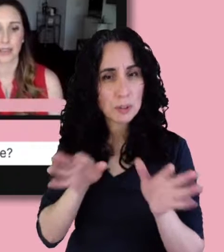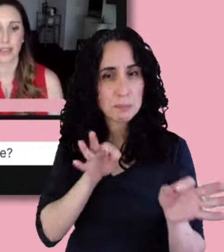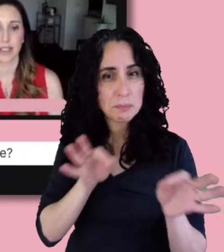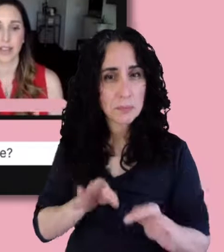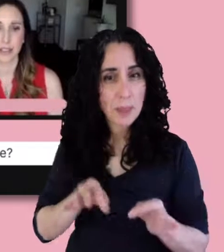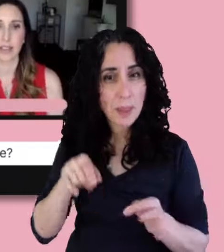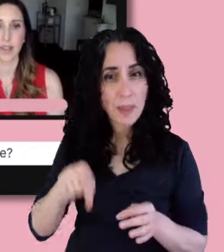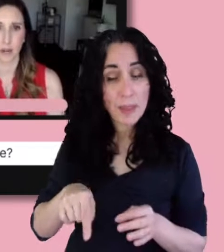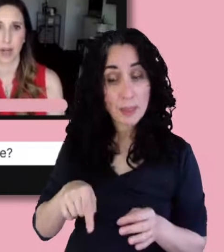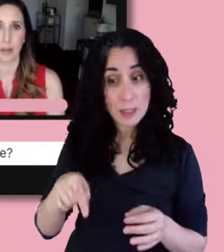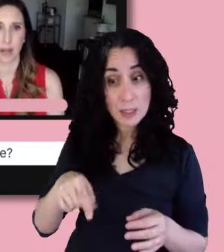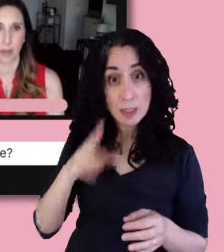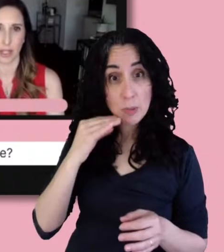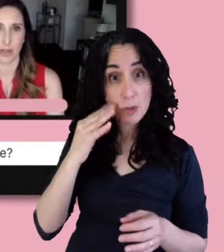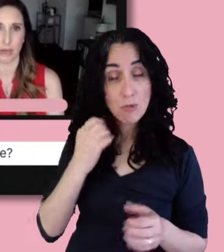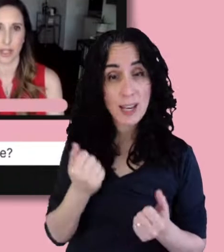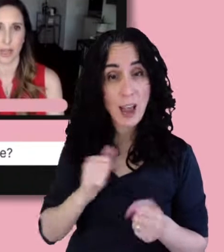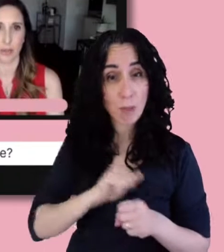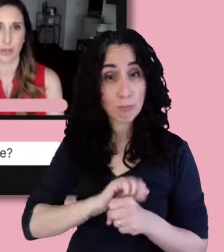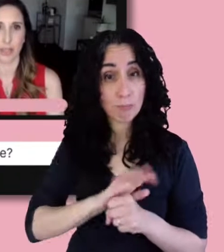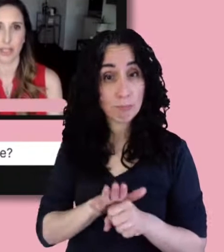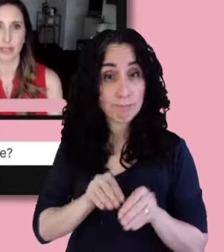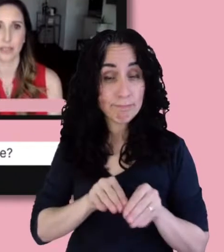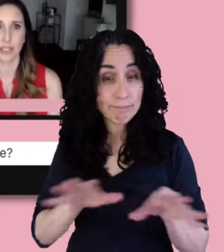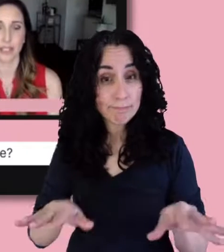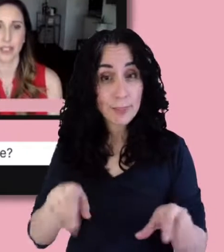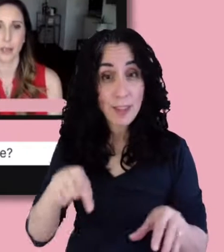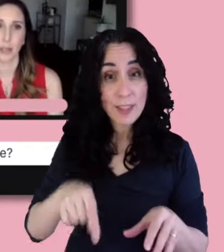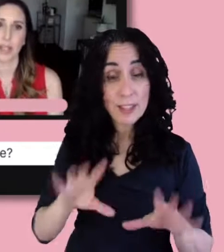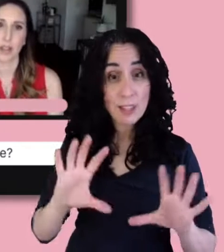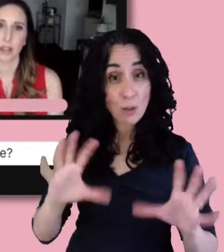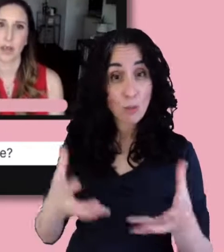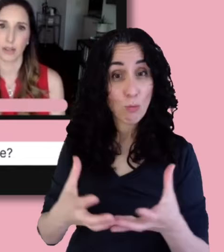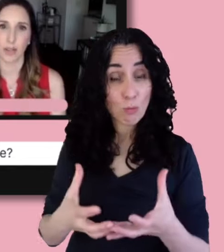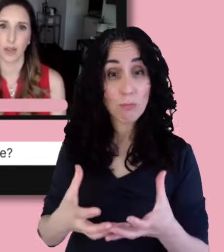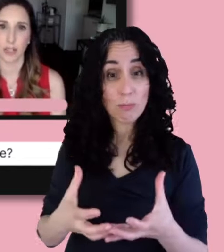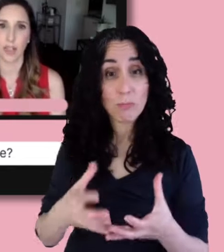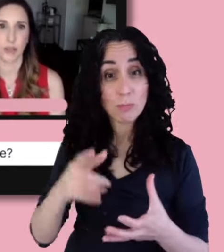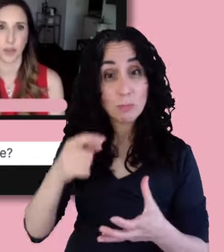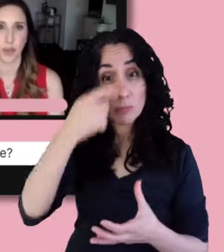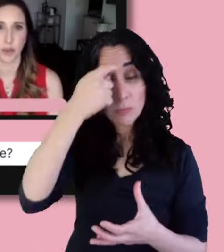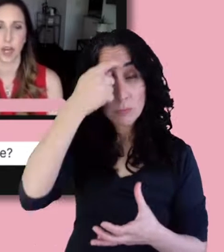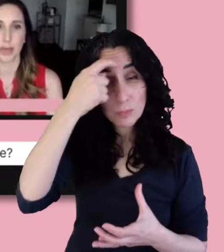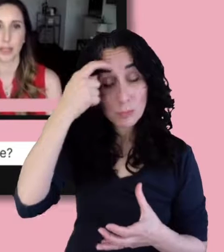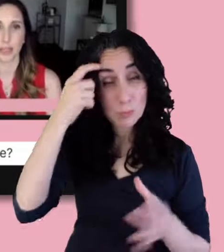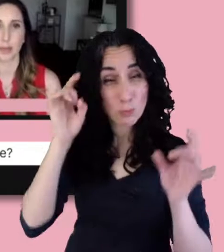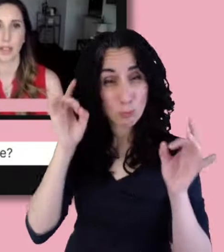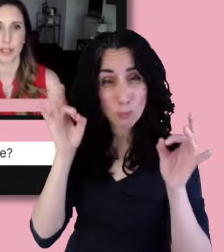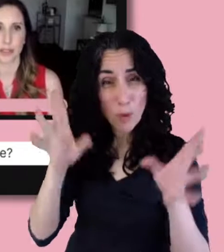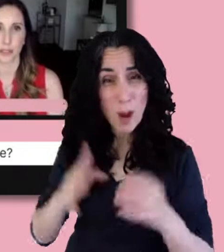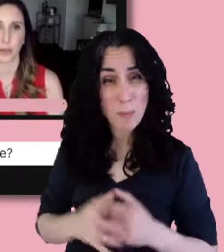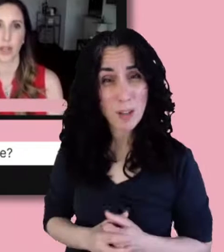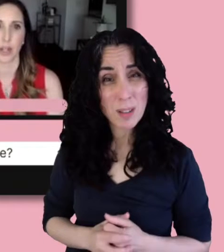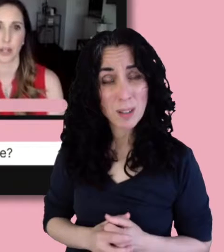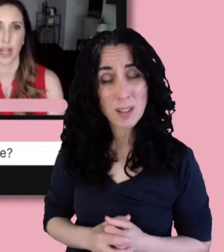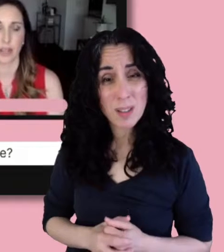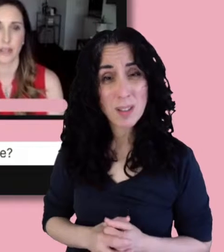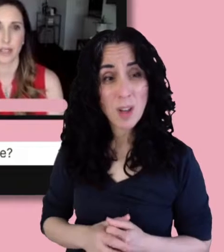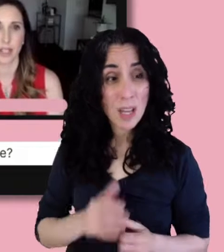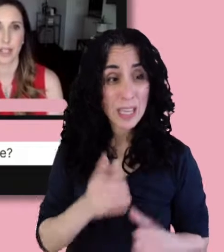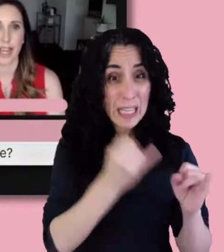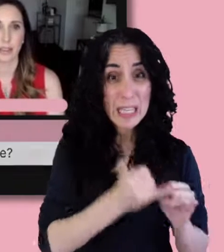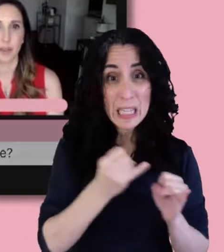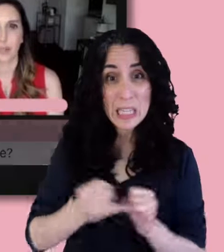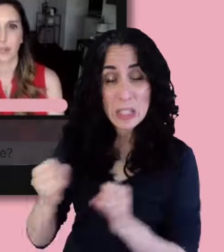is that this is a trauma that we're in right now collectively, but we also have our own individual trauma experiences throughout our